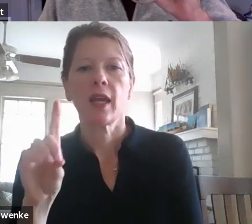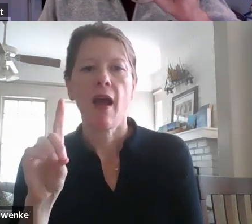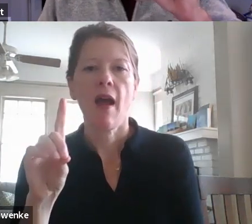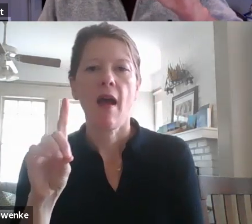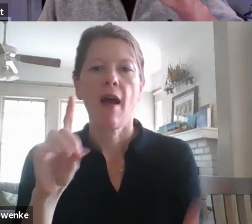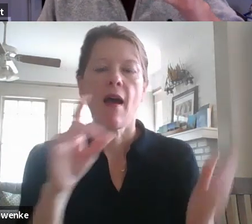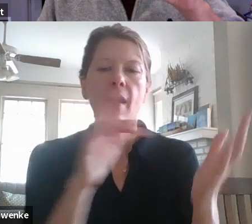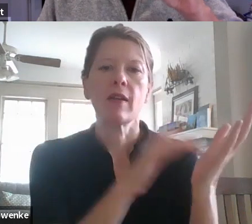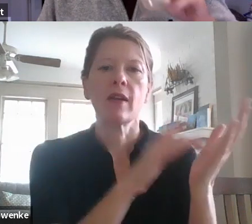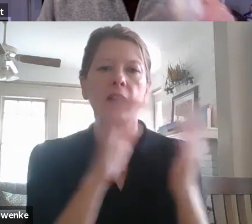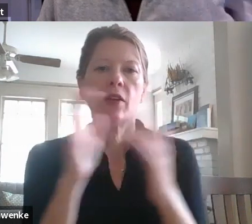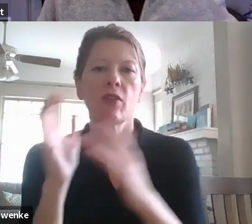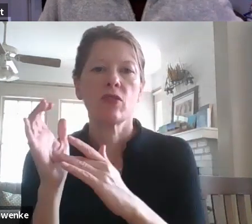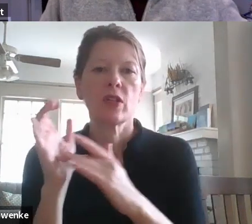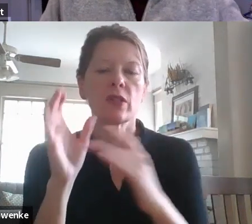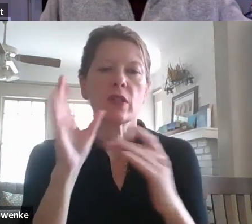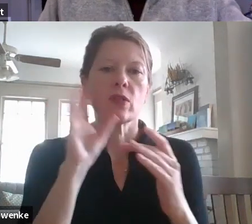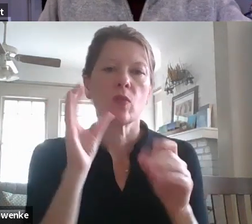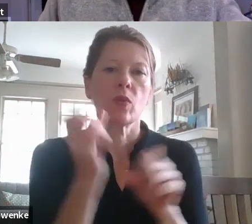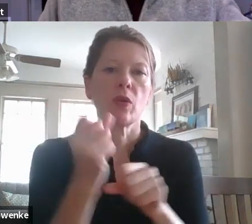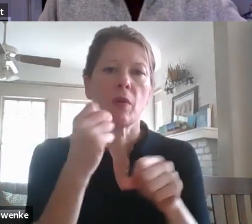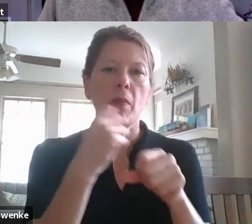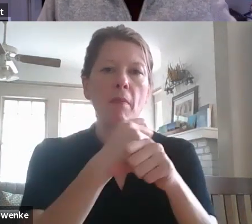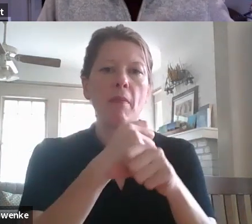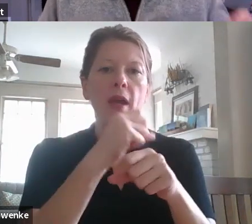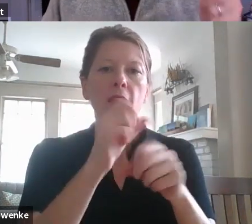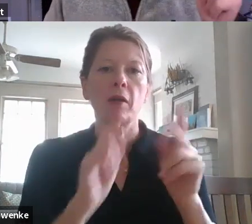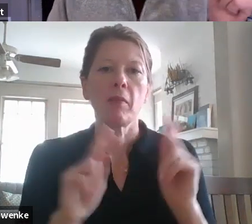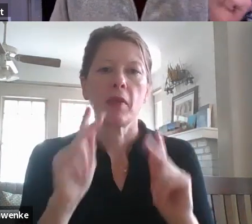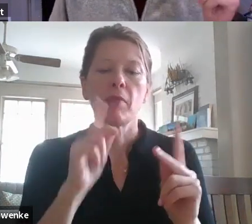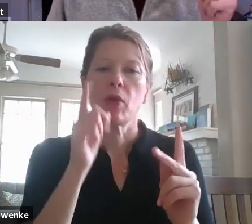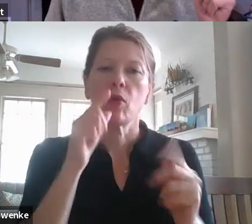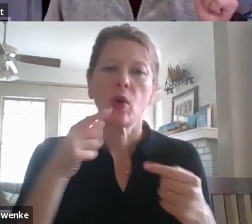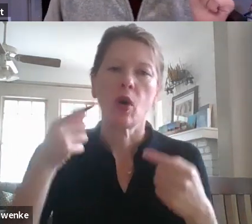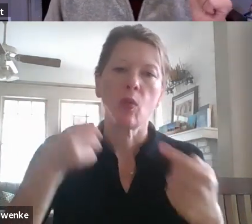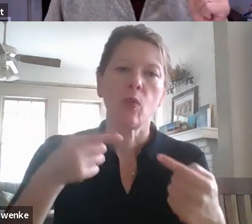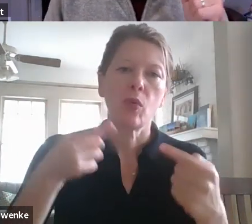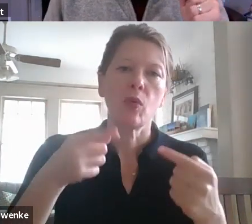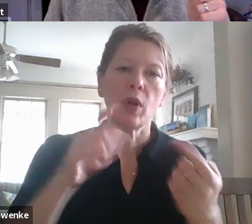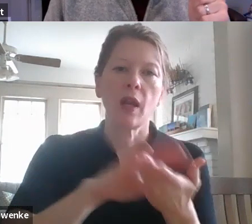There is a